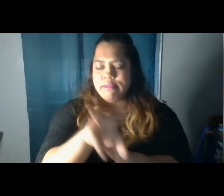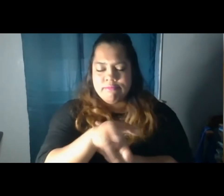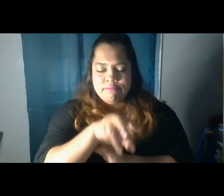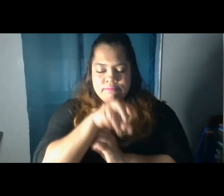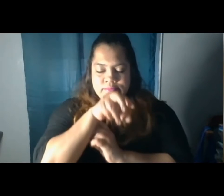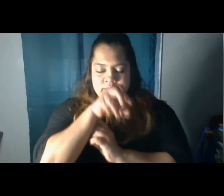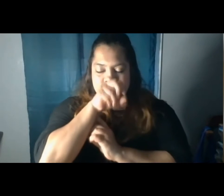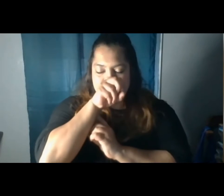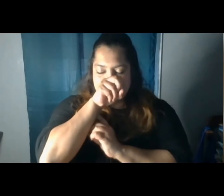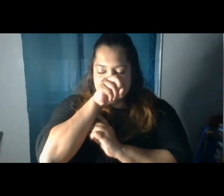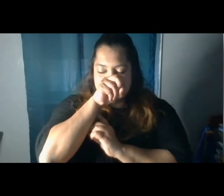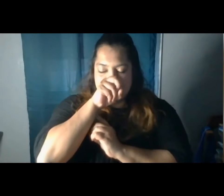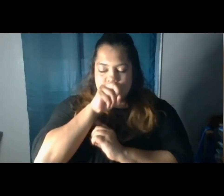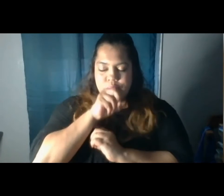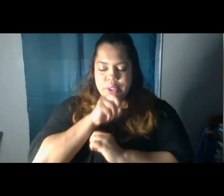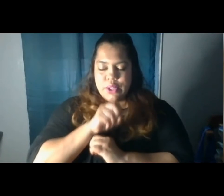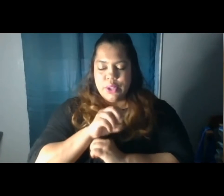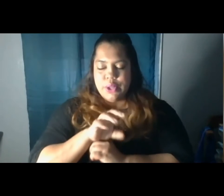centered and grounded,